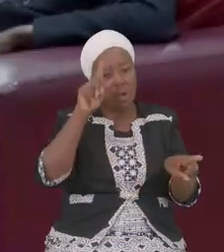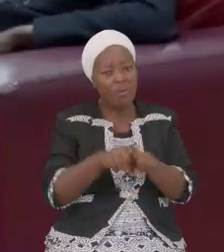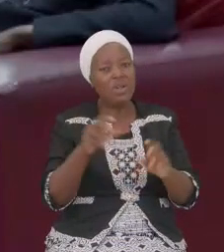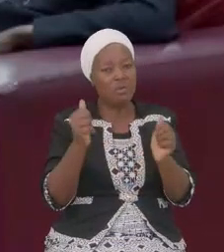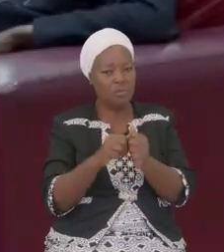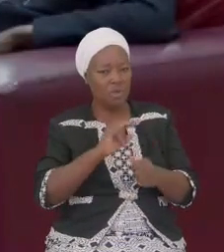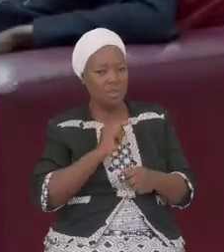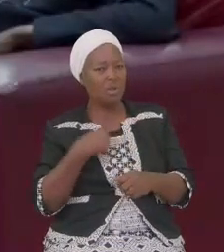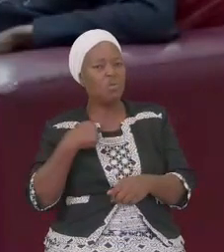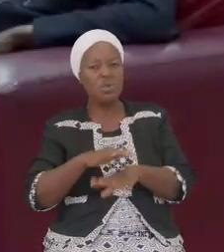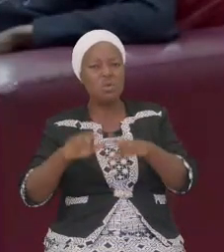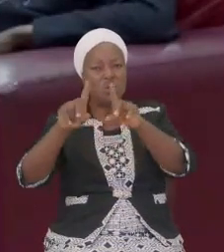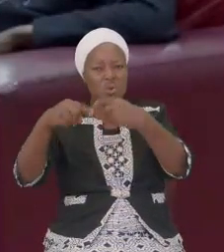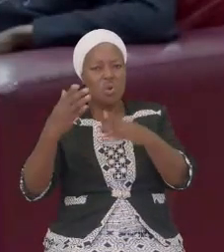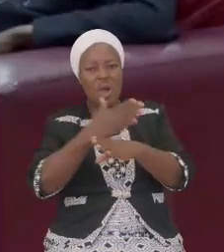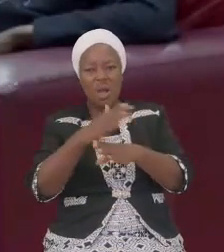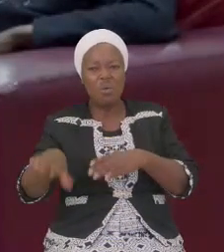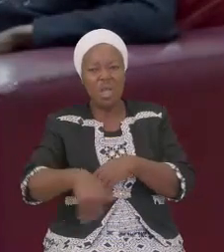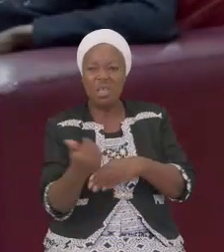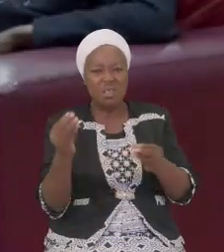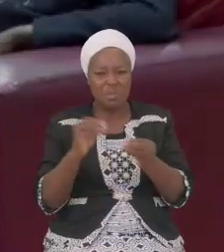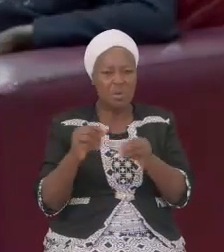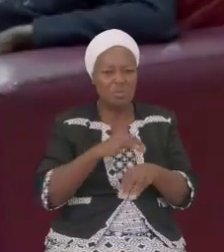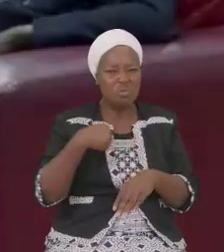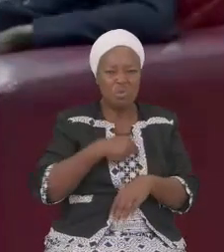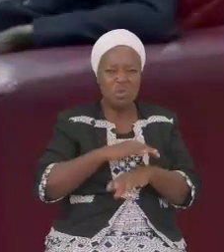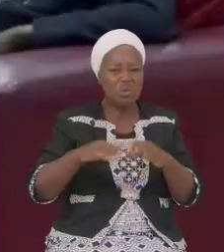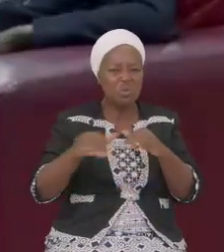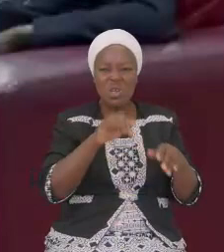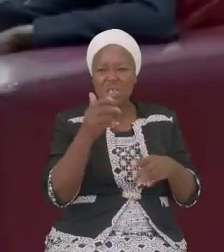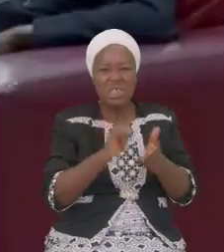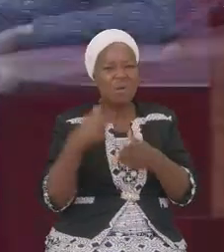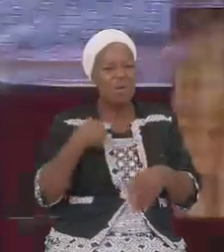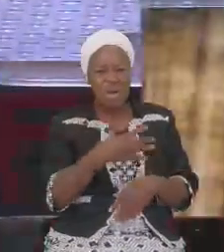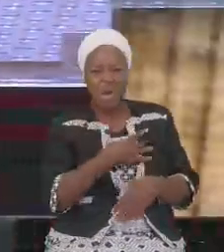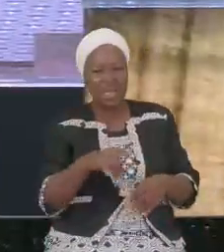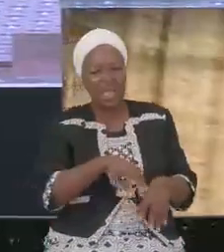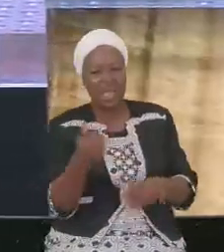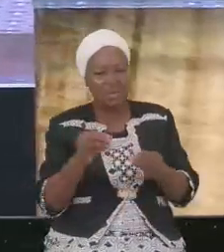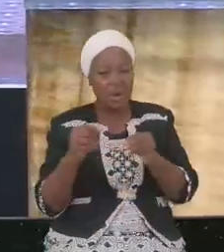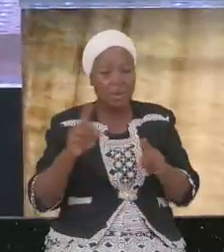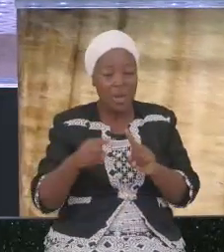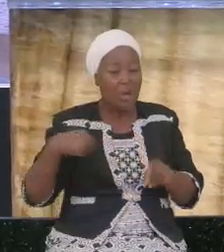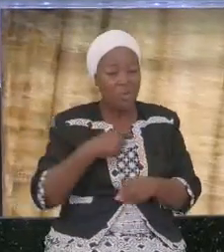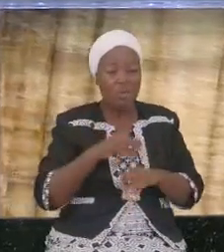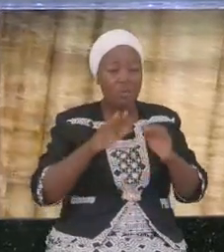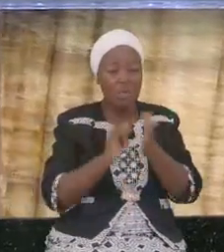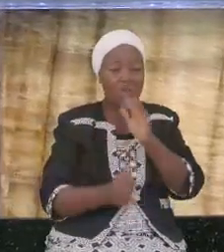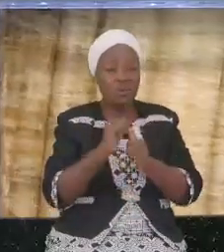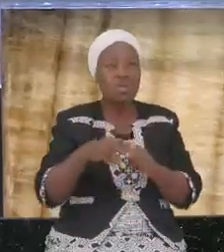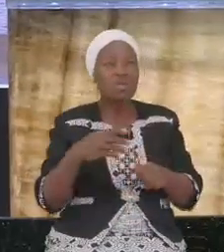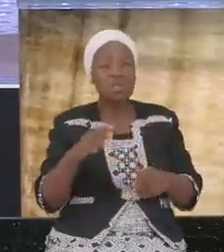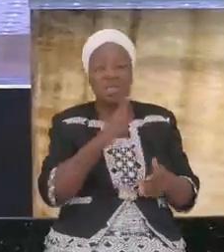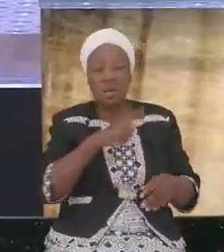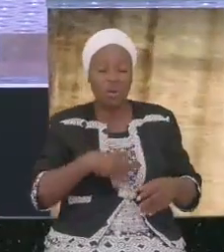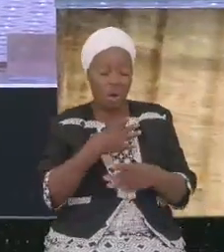go away anymore. We don't do the things that please us anymore. We do the things that please the Lord. I will put